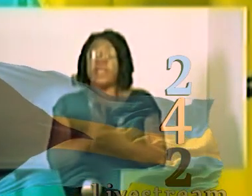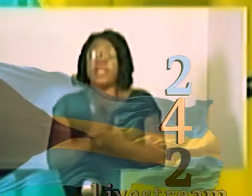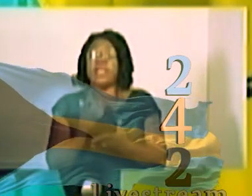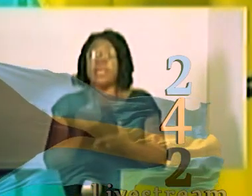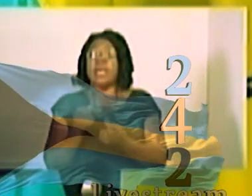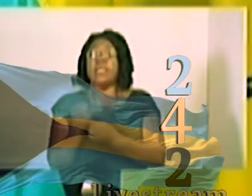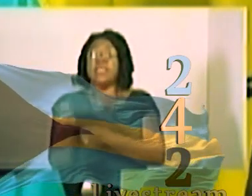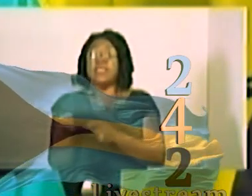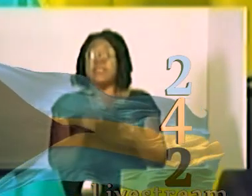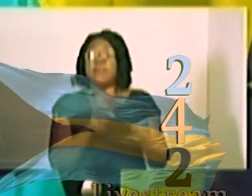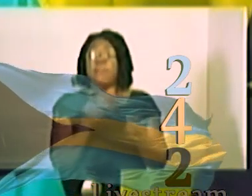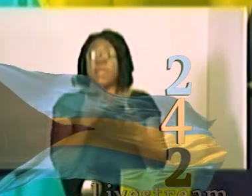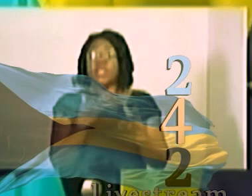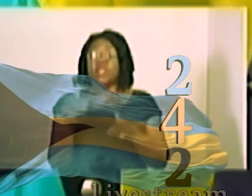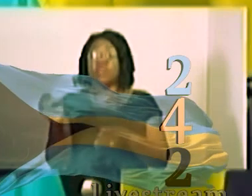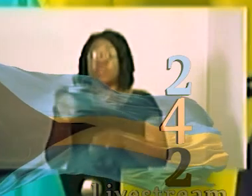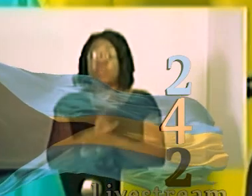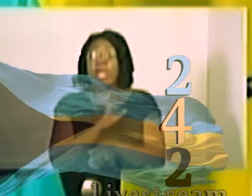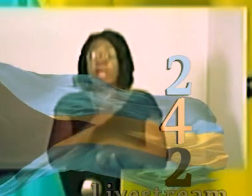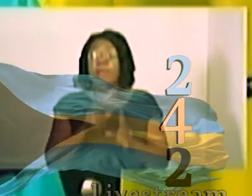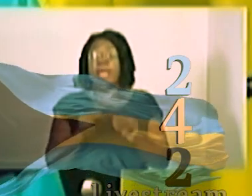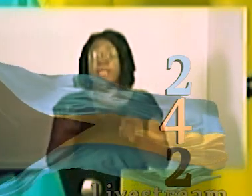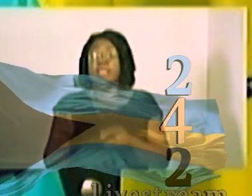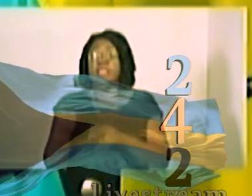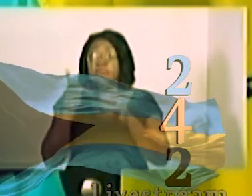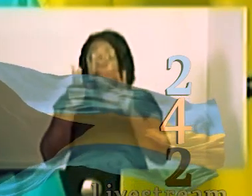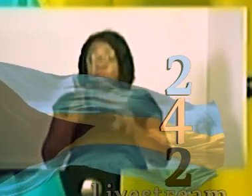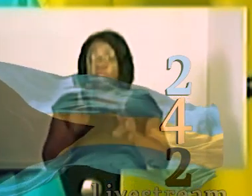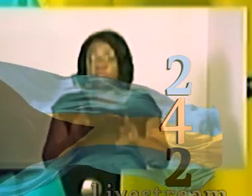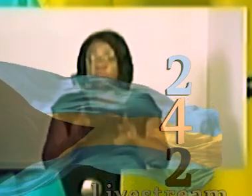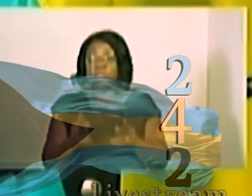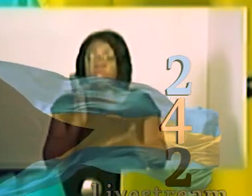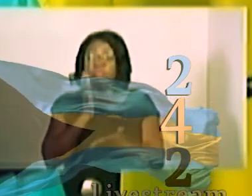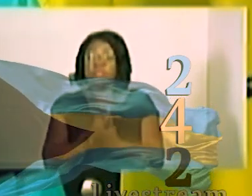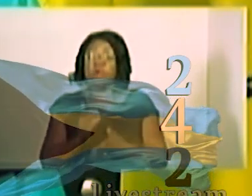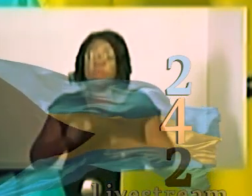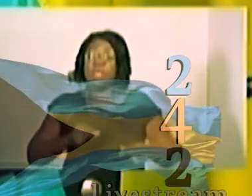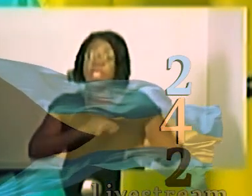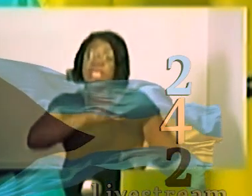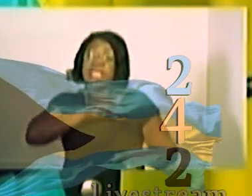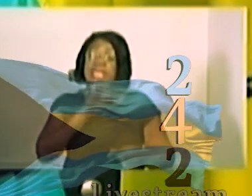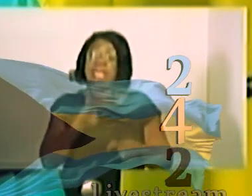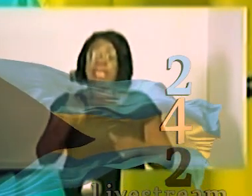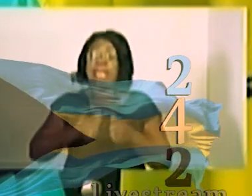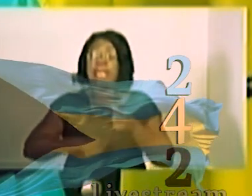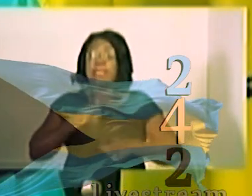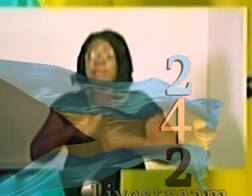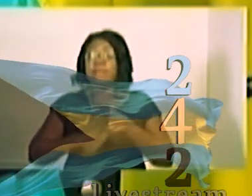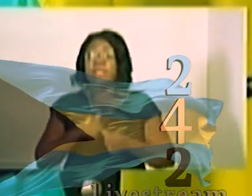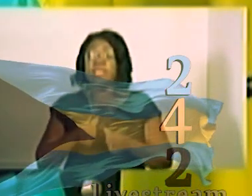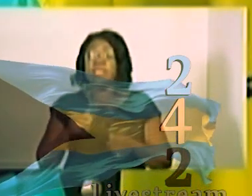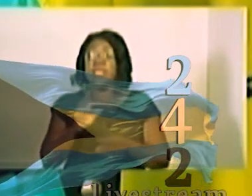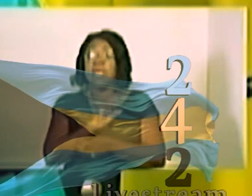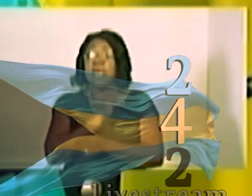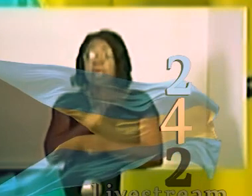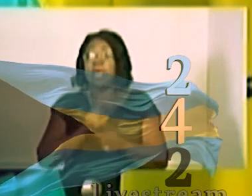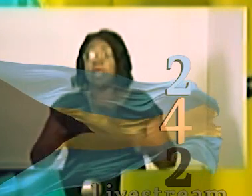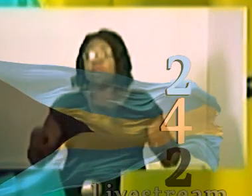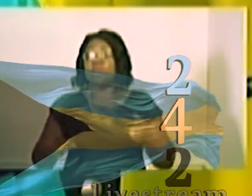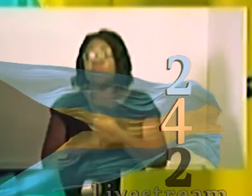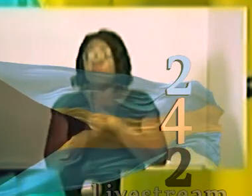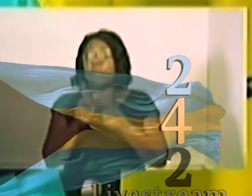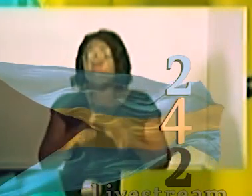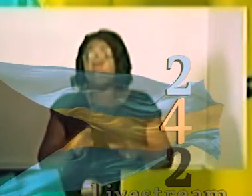and the monitoring of gang activity and certain criminal elements.